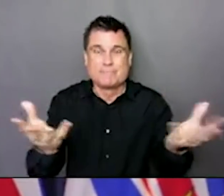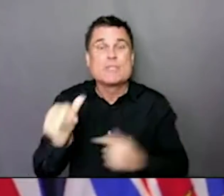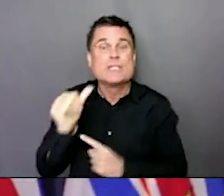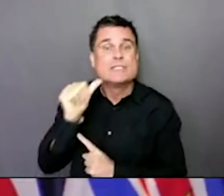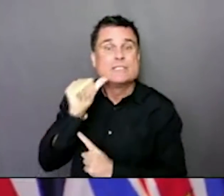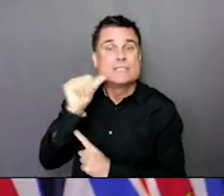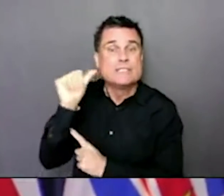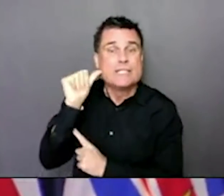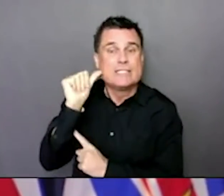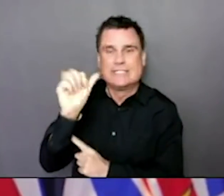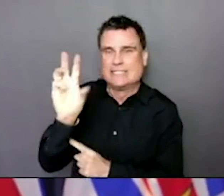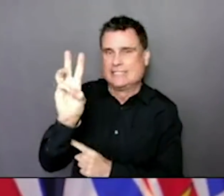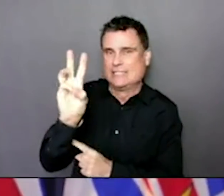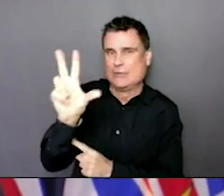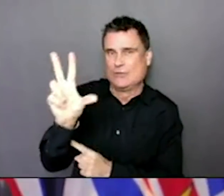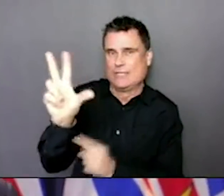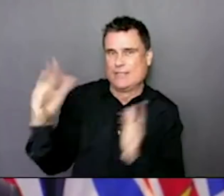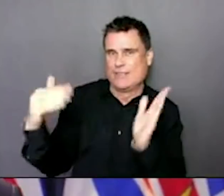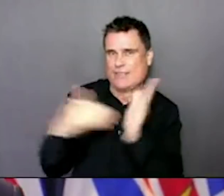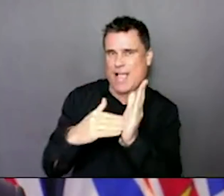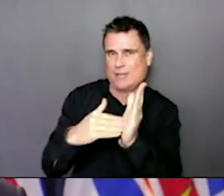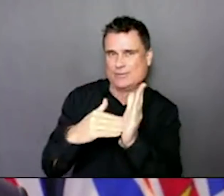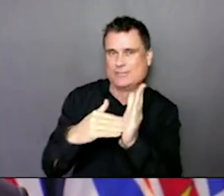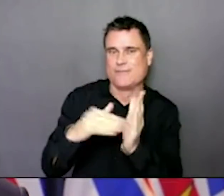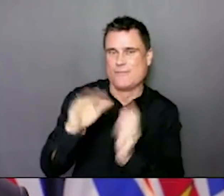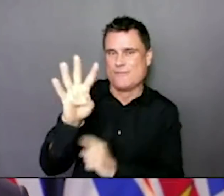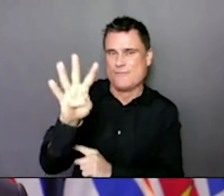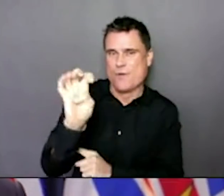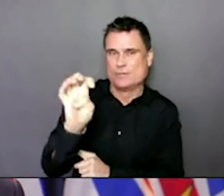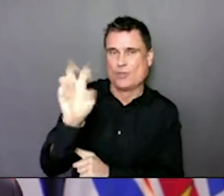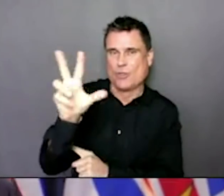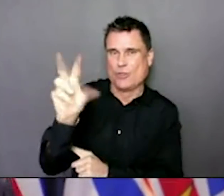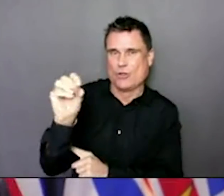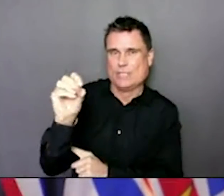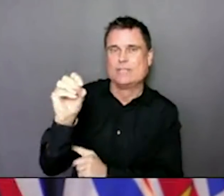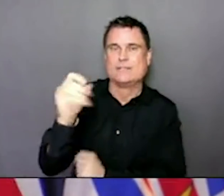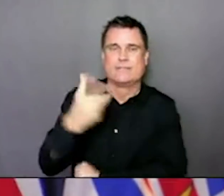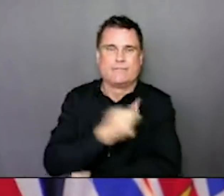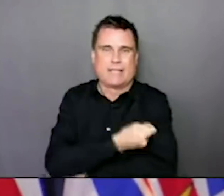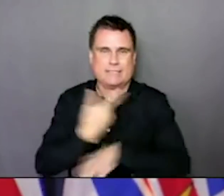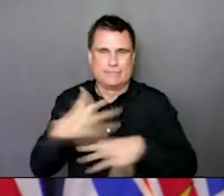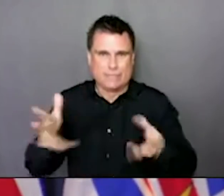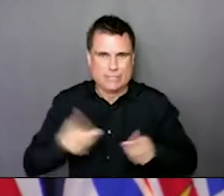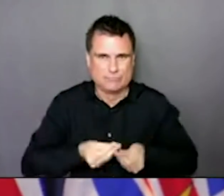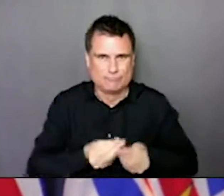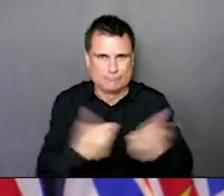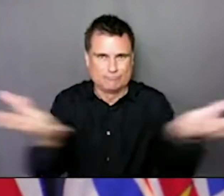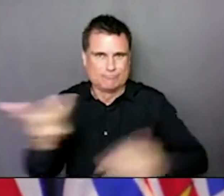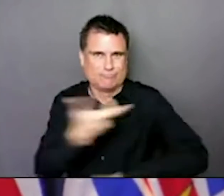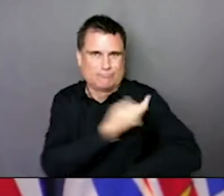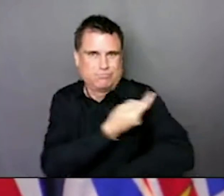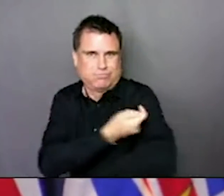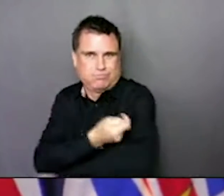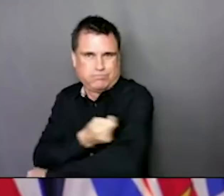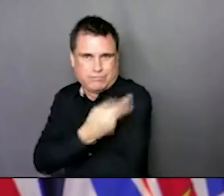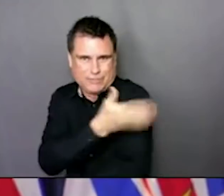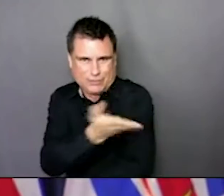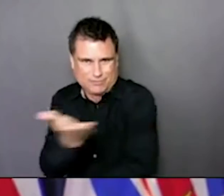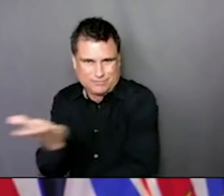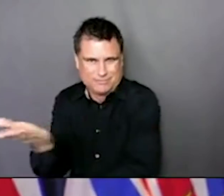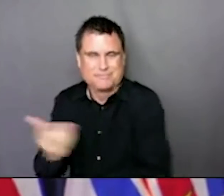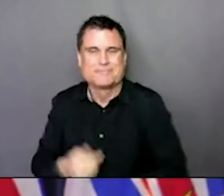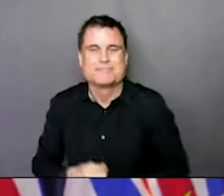63,430 British Columbians have received a COVID-19 vaccine. And as we receive more stock from the federal government,